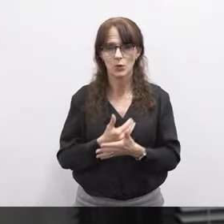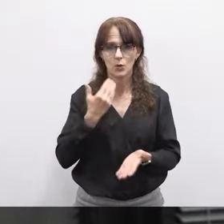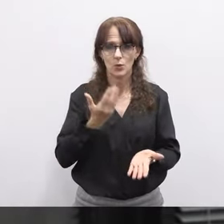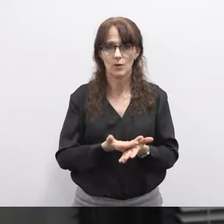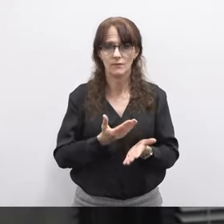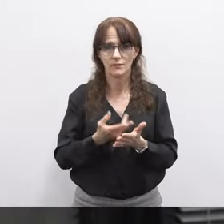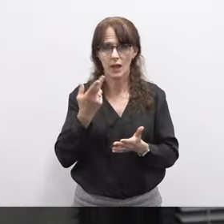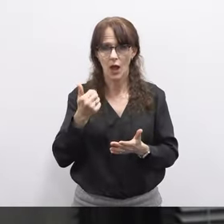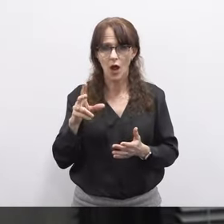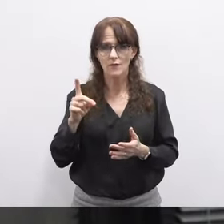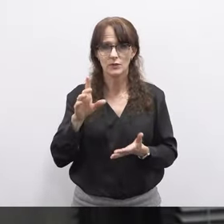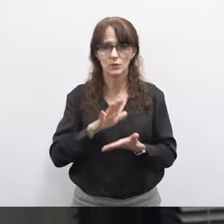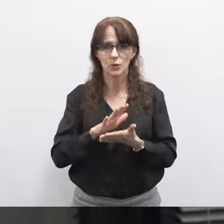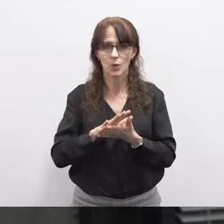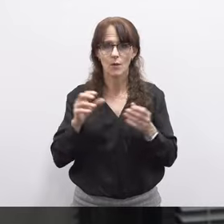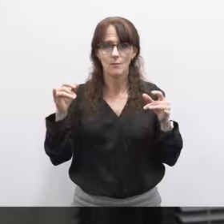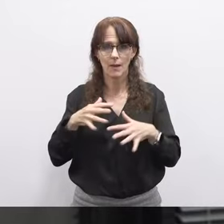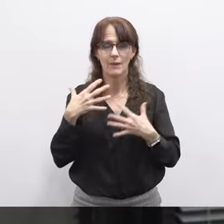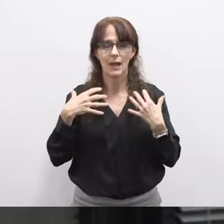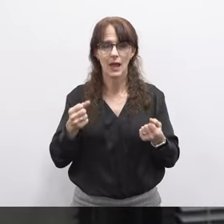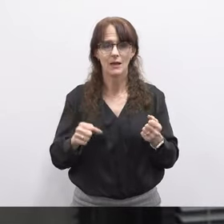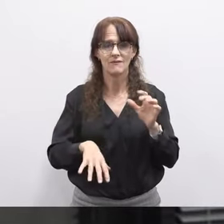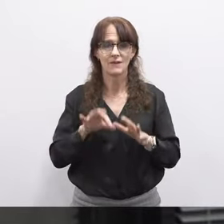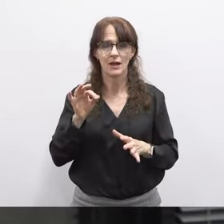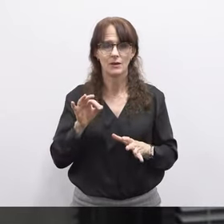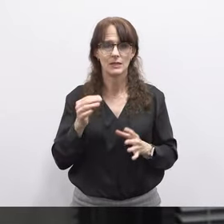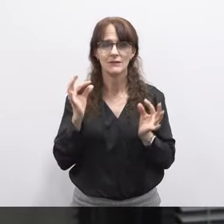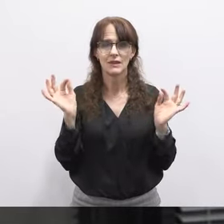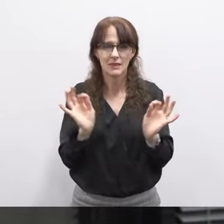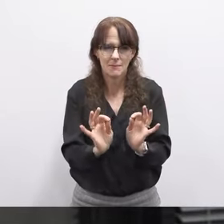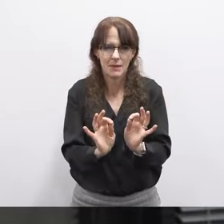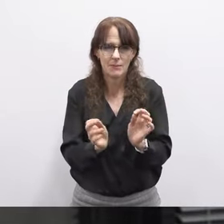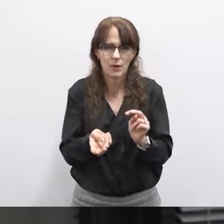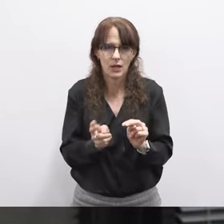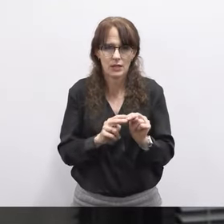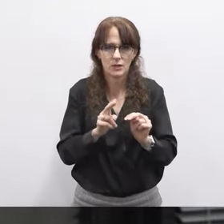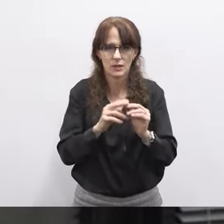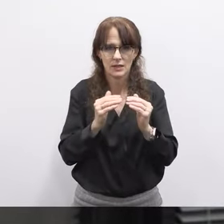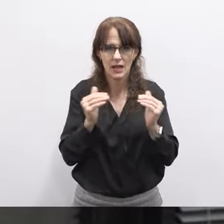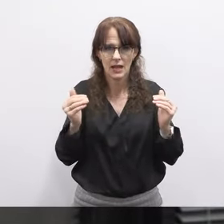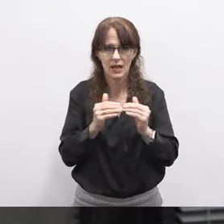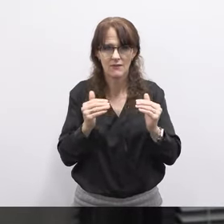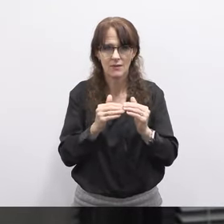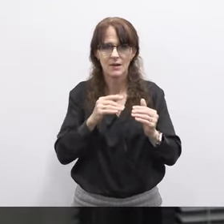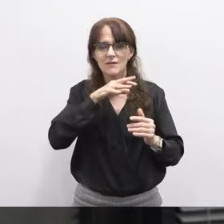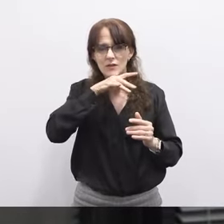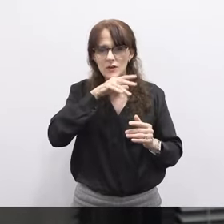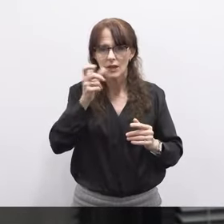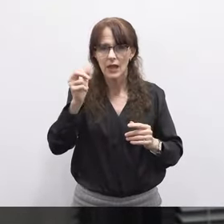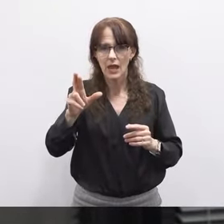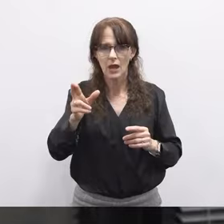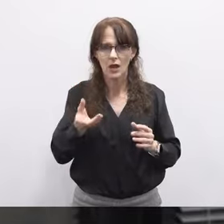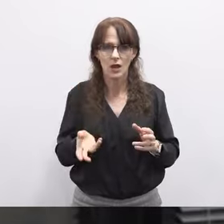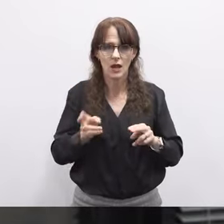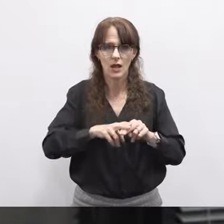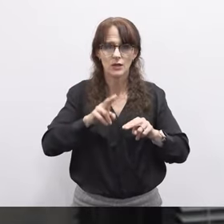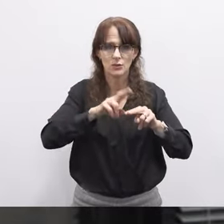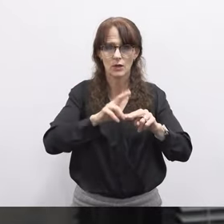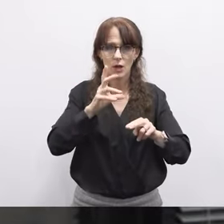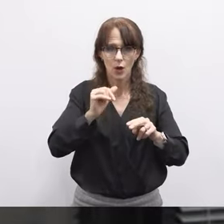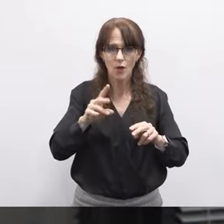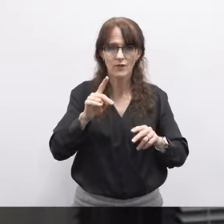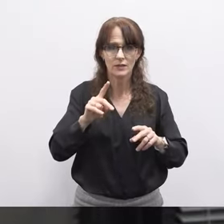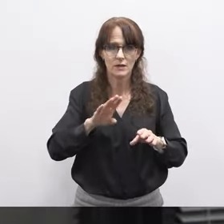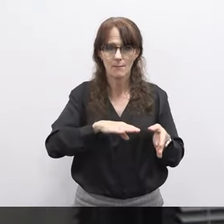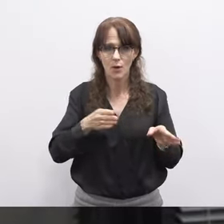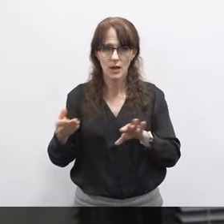School of Public Health study has found that even the most minimal increases in the level of particulate matter can increase COVID mortality rates by 9